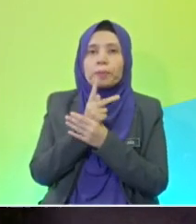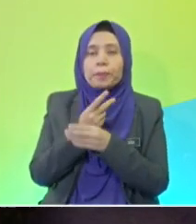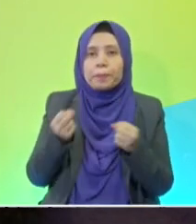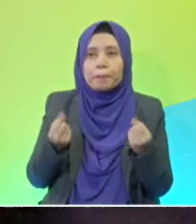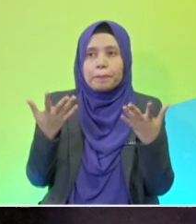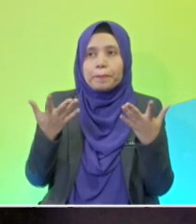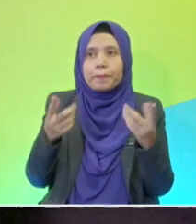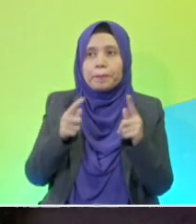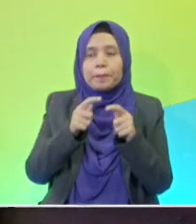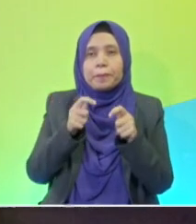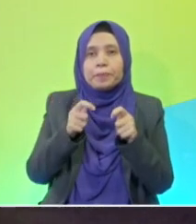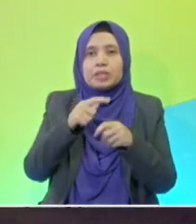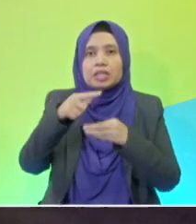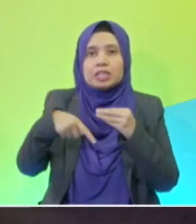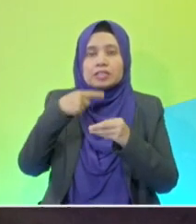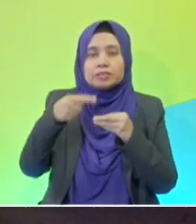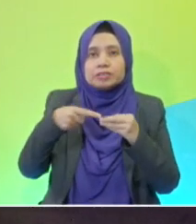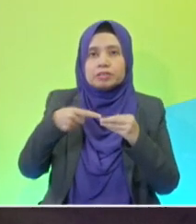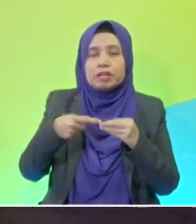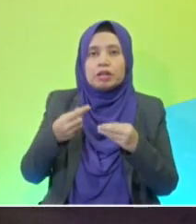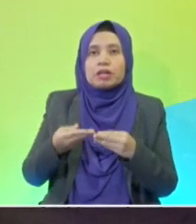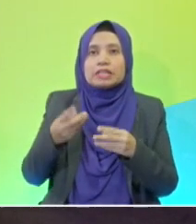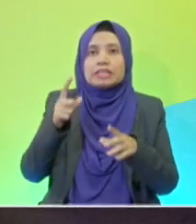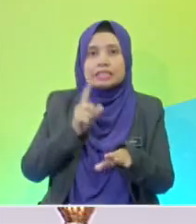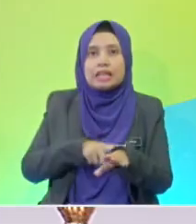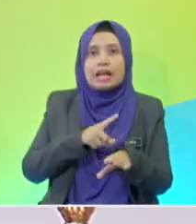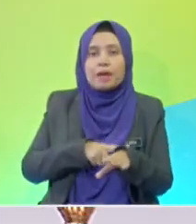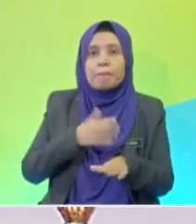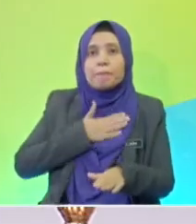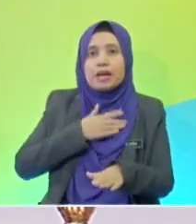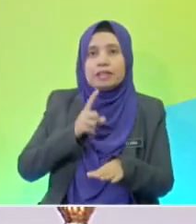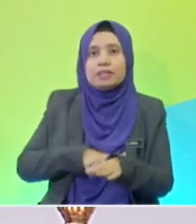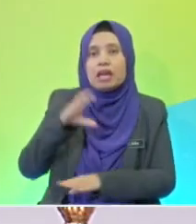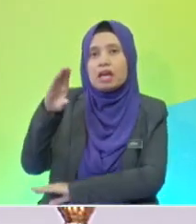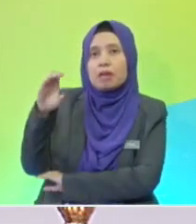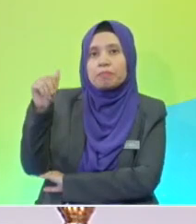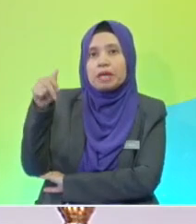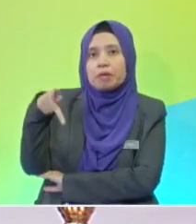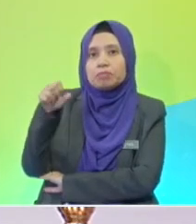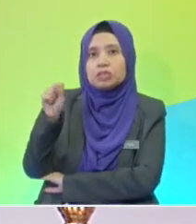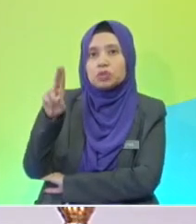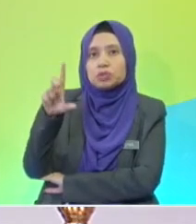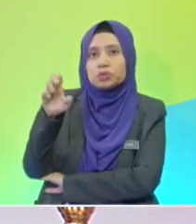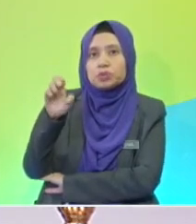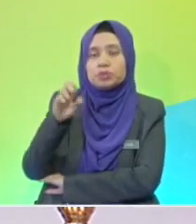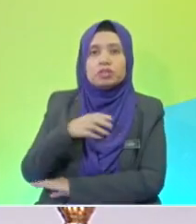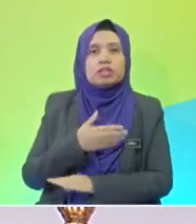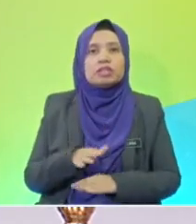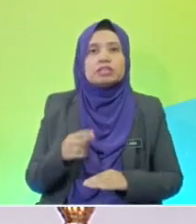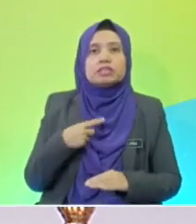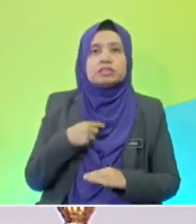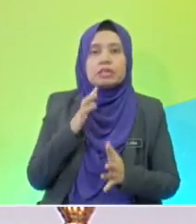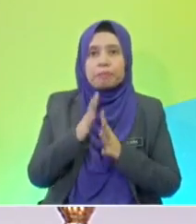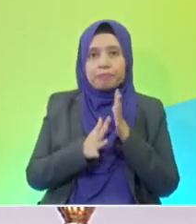the new discovery that we have found, which is the time capsule from the past, I would say. Alright, let's also thank our lovely